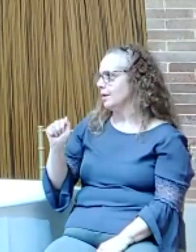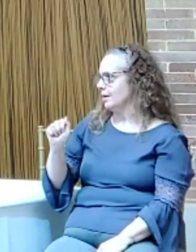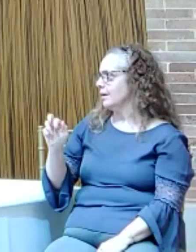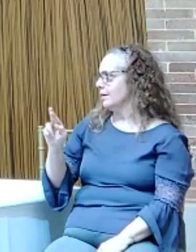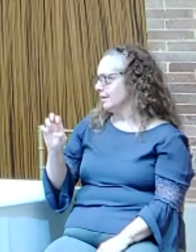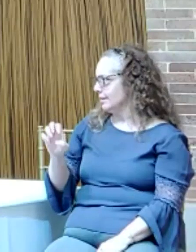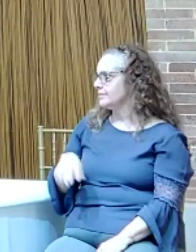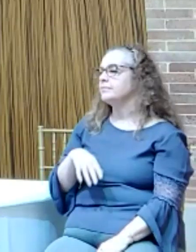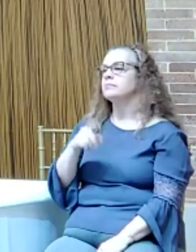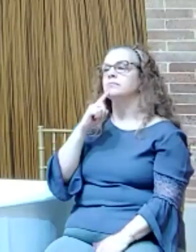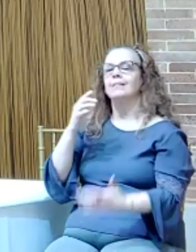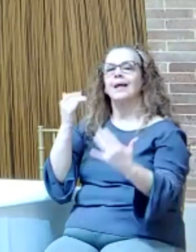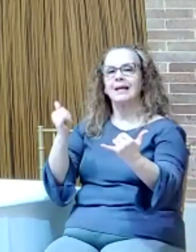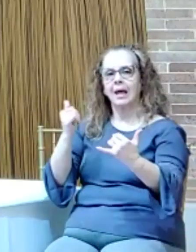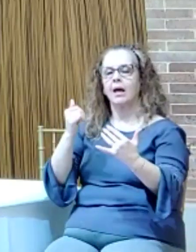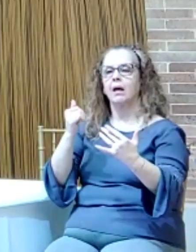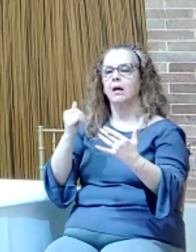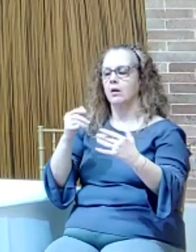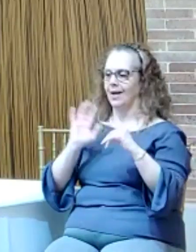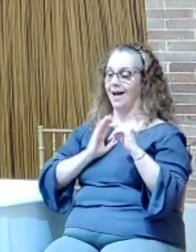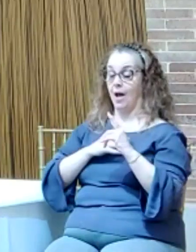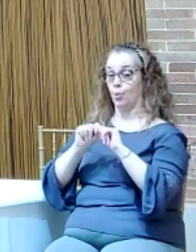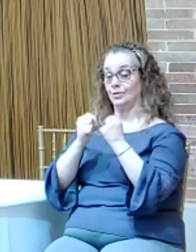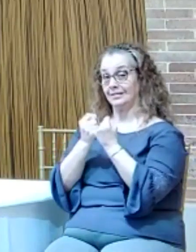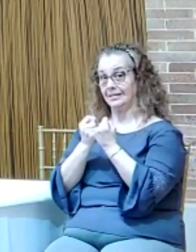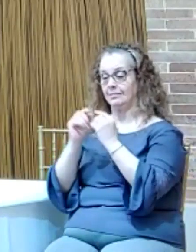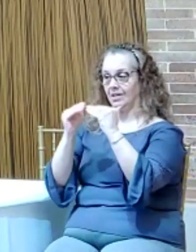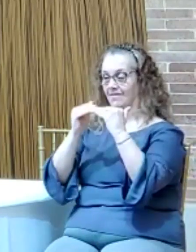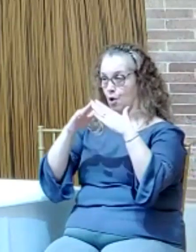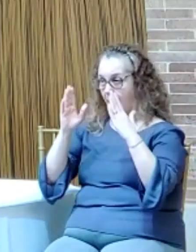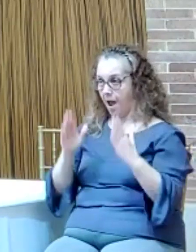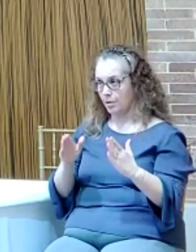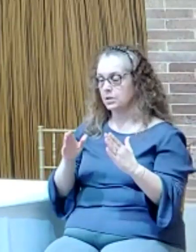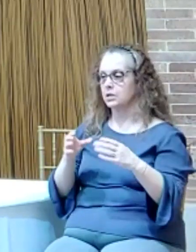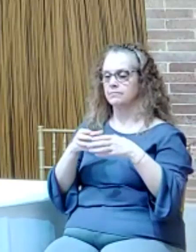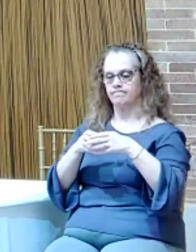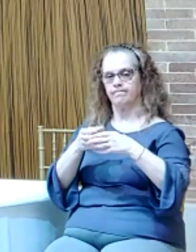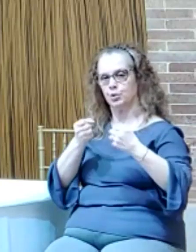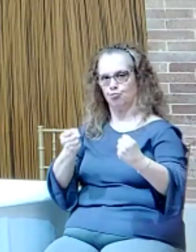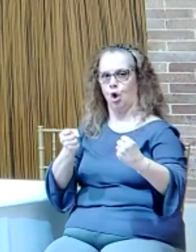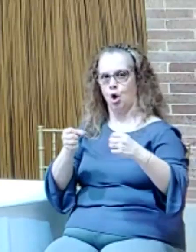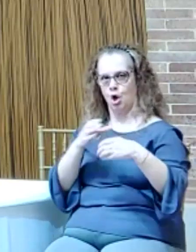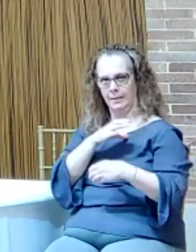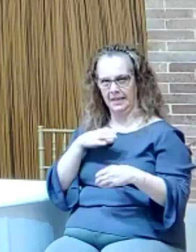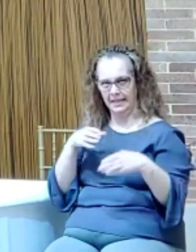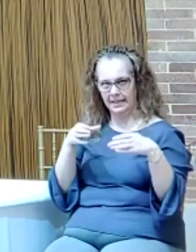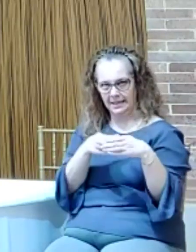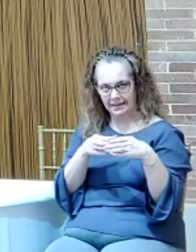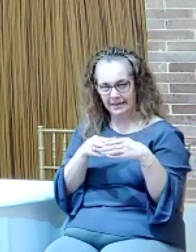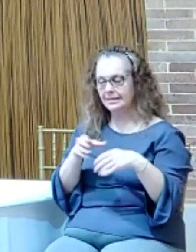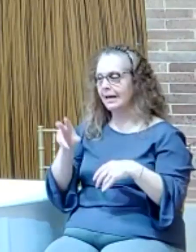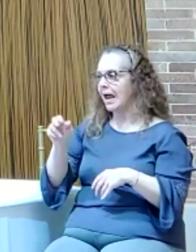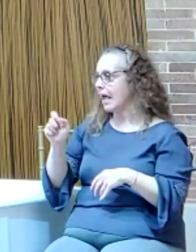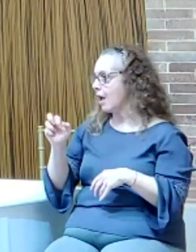we have a robust fair housing team consisting of several individuals um n has supported